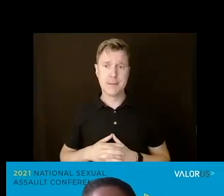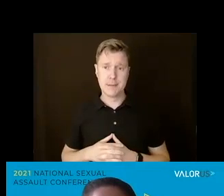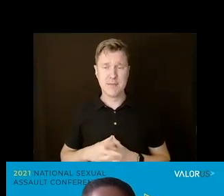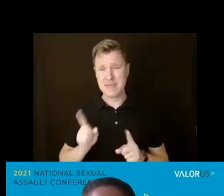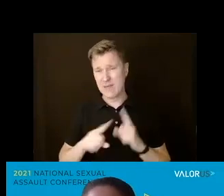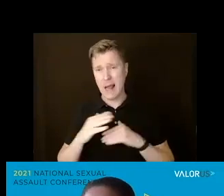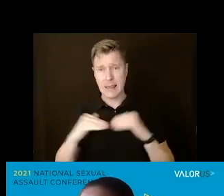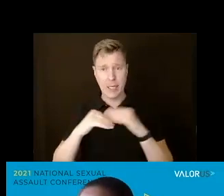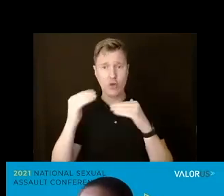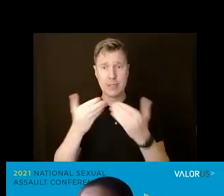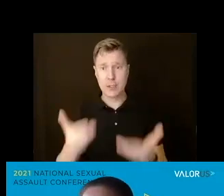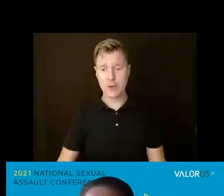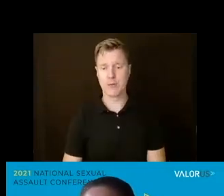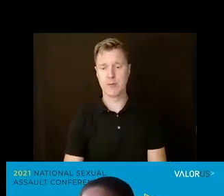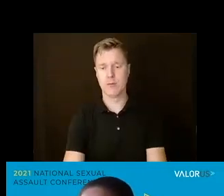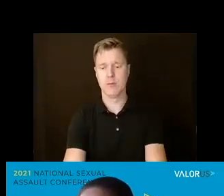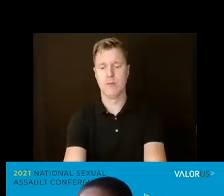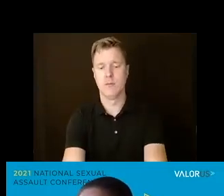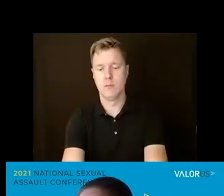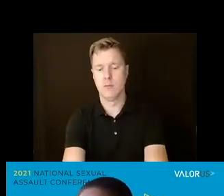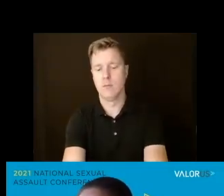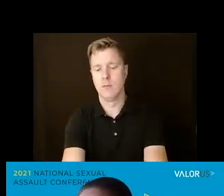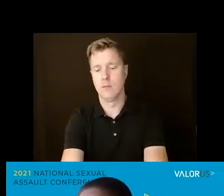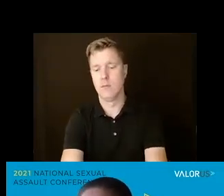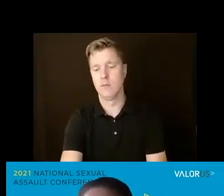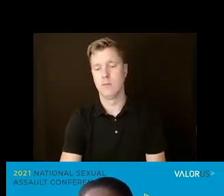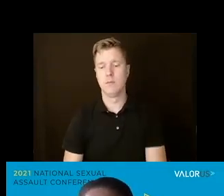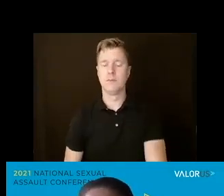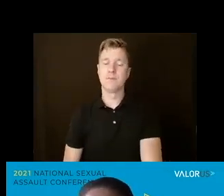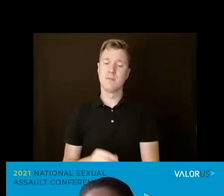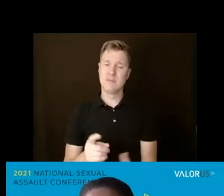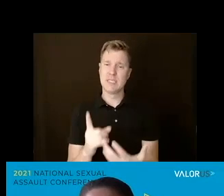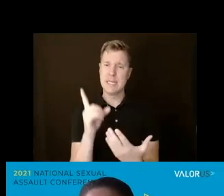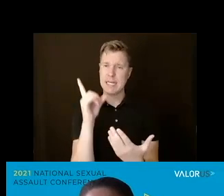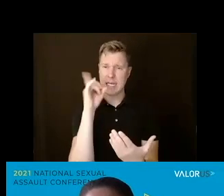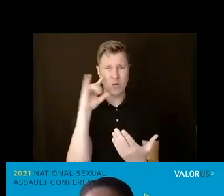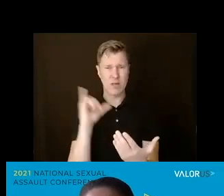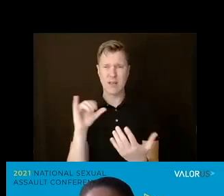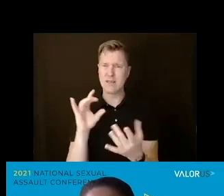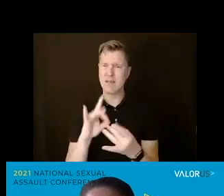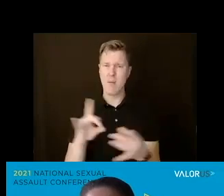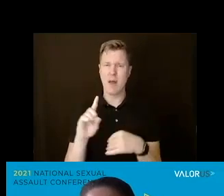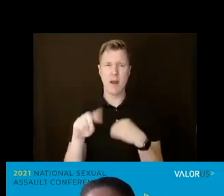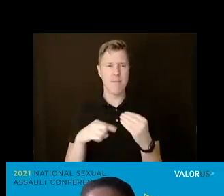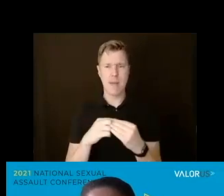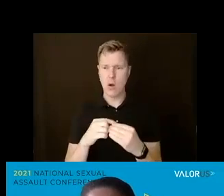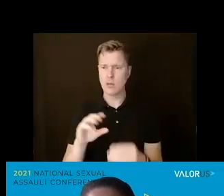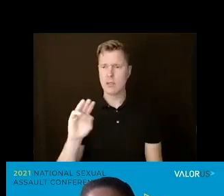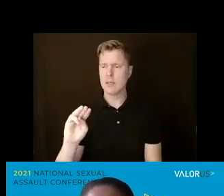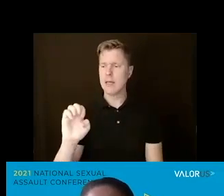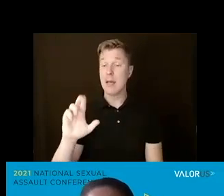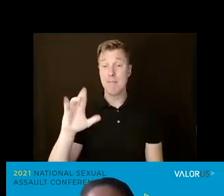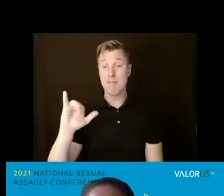here. I'm hearing too kind of this comment around a merit raise